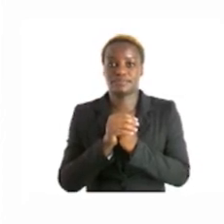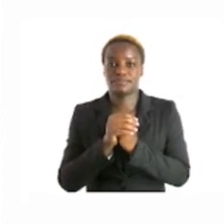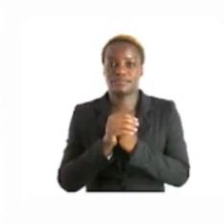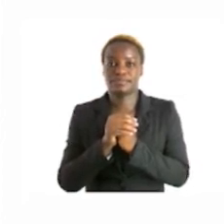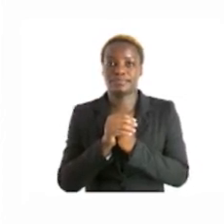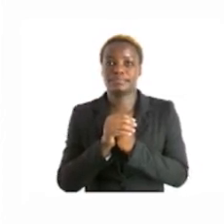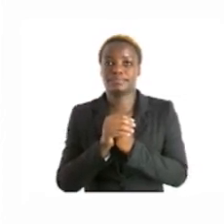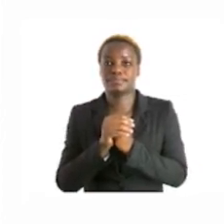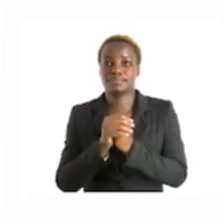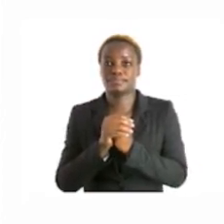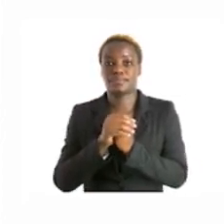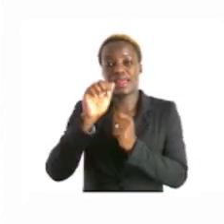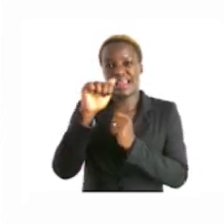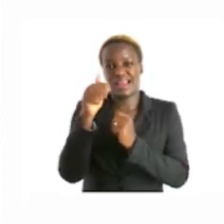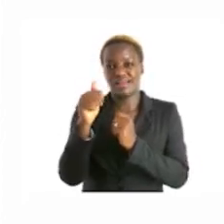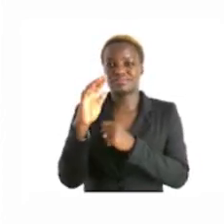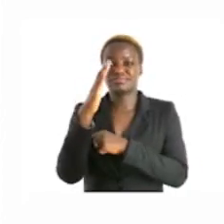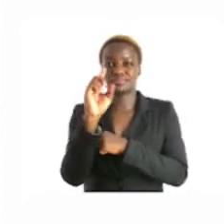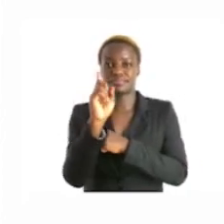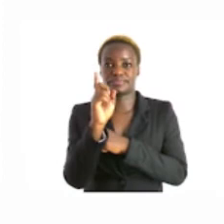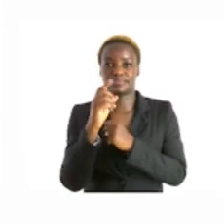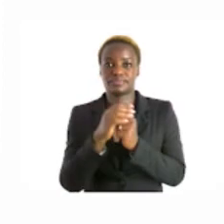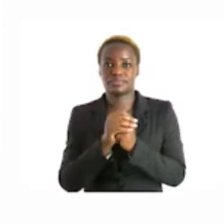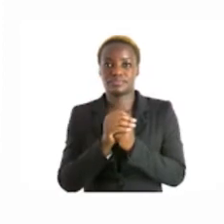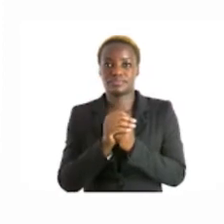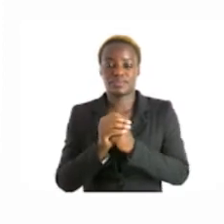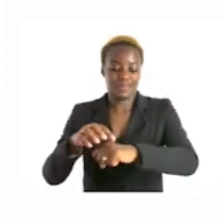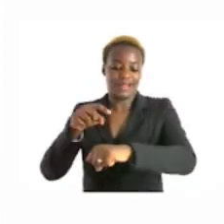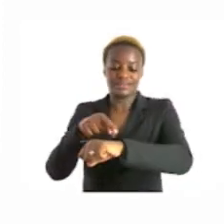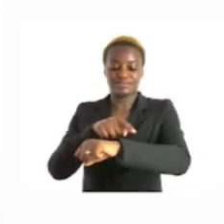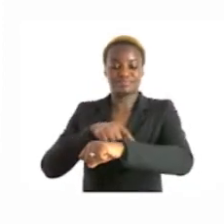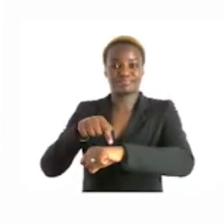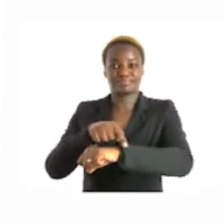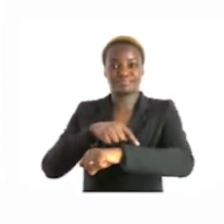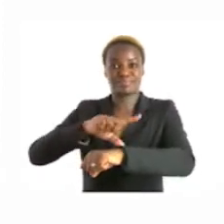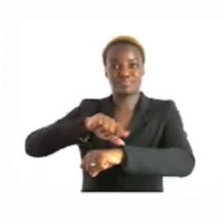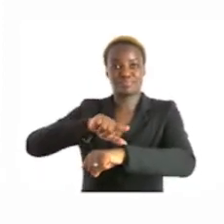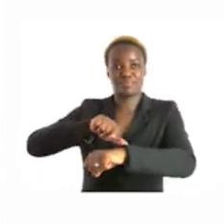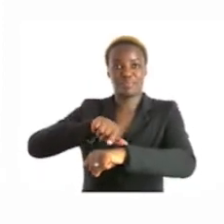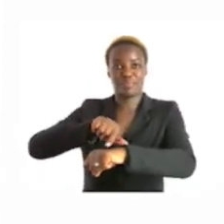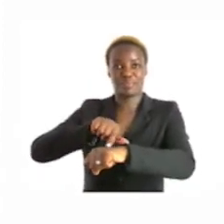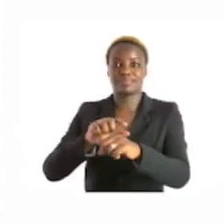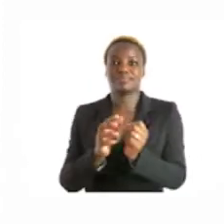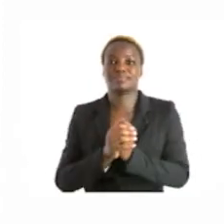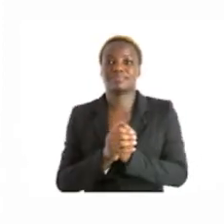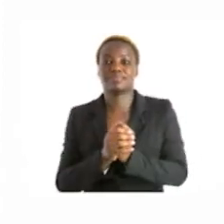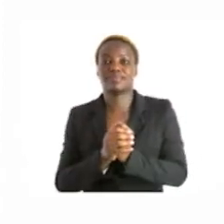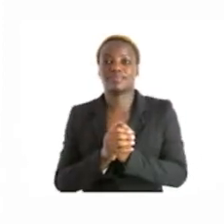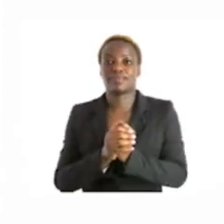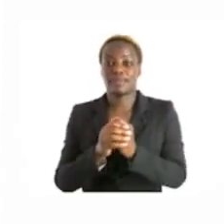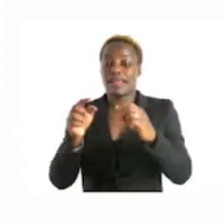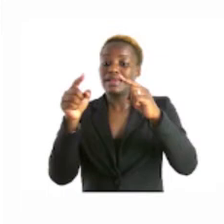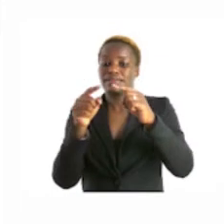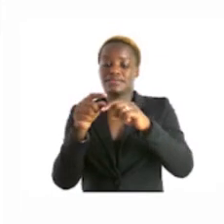let's quickly look on the next one, which is a watch. We all know what a watch is. We are wearing it